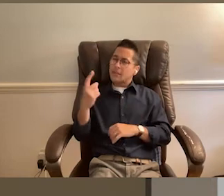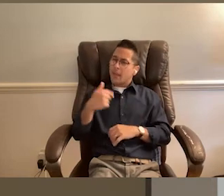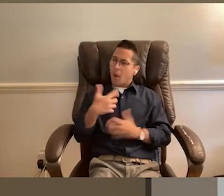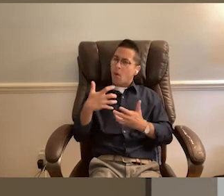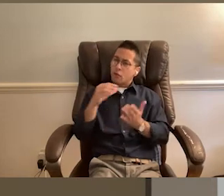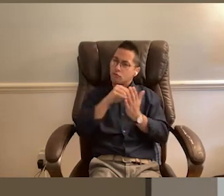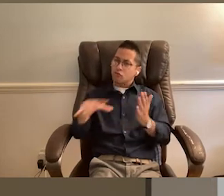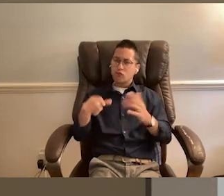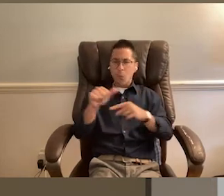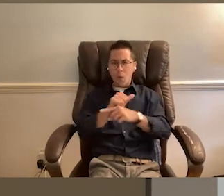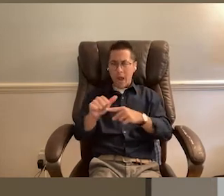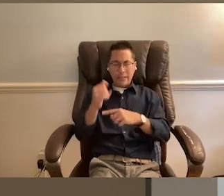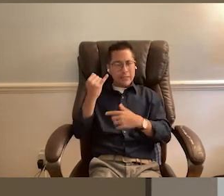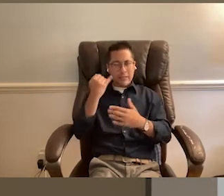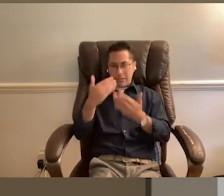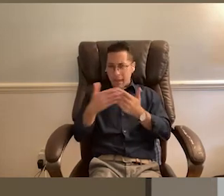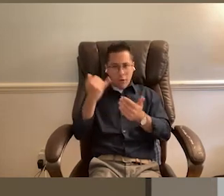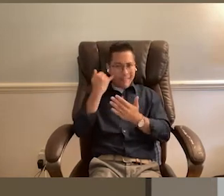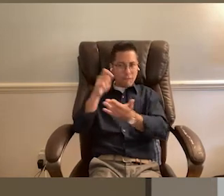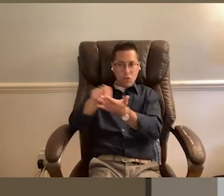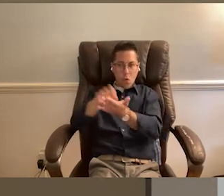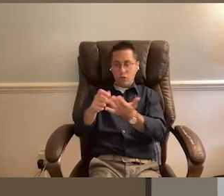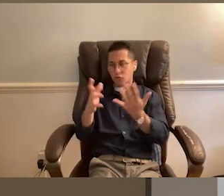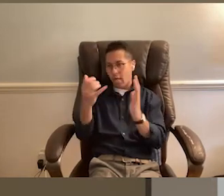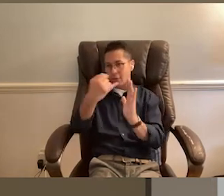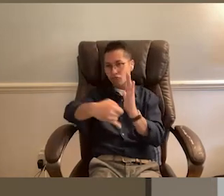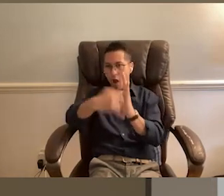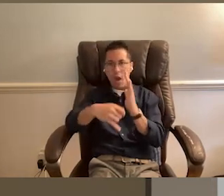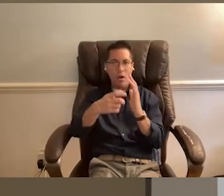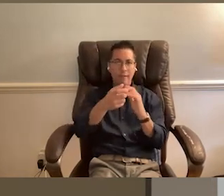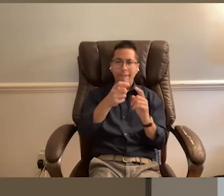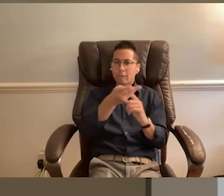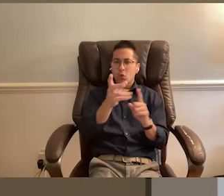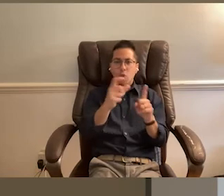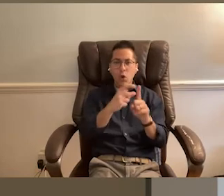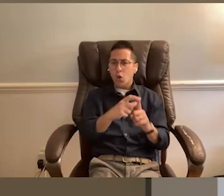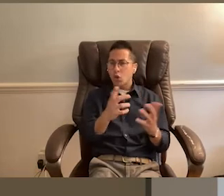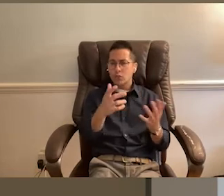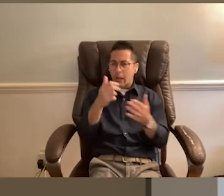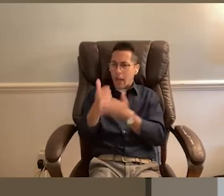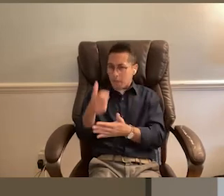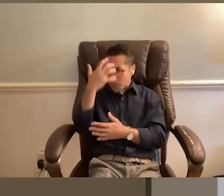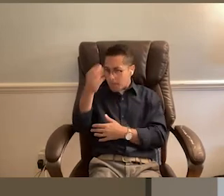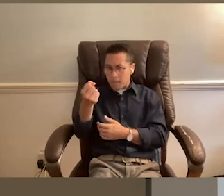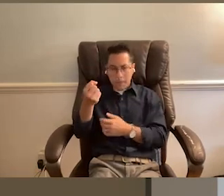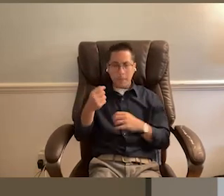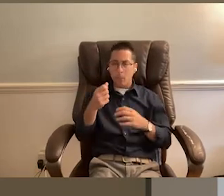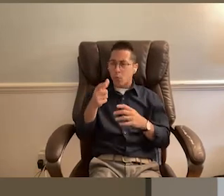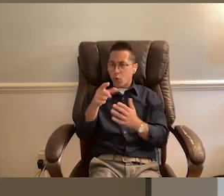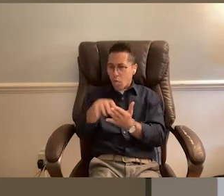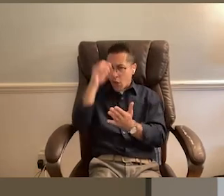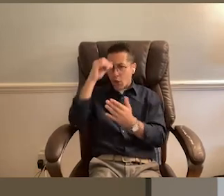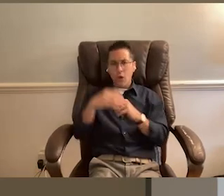class, they're going to draw a picture of what they learned, and after class, they're going to come to Key, and they're going to say, hey, Key, this is what I learned in class. So participation